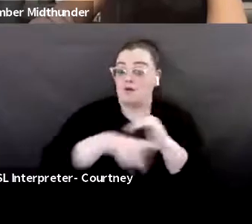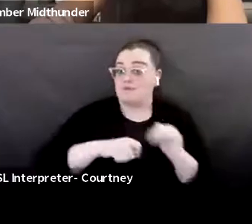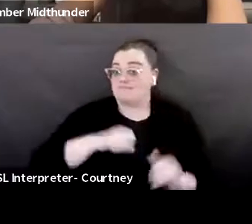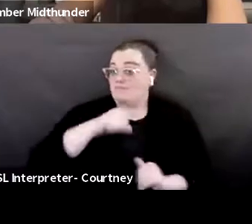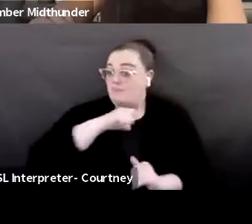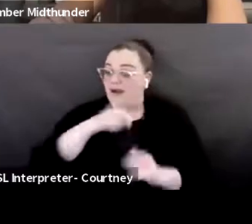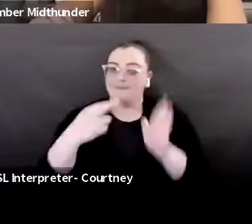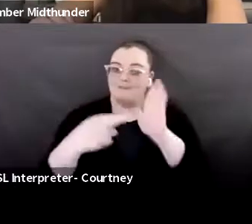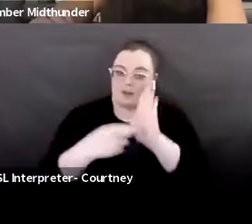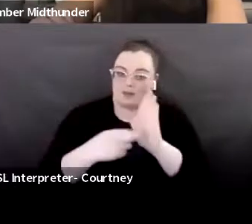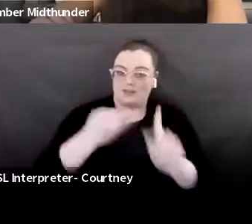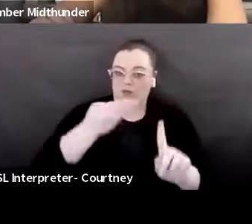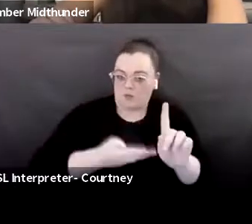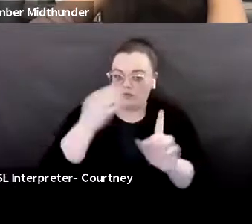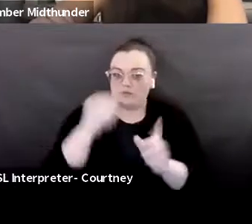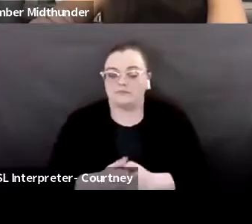and representing.